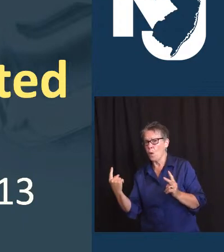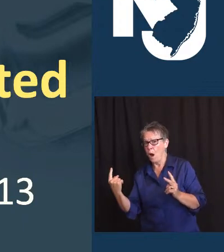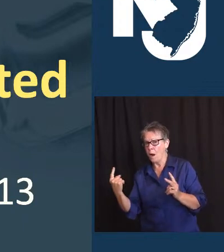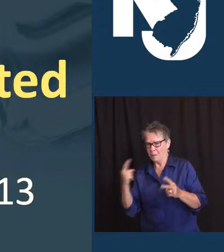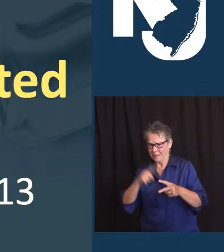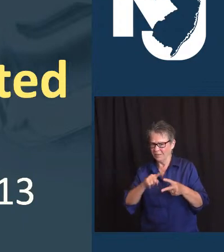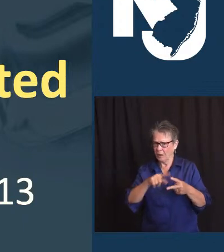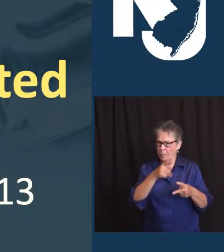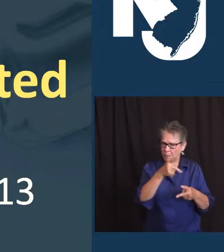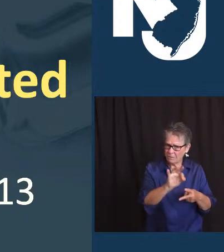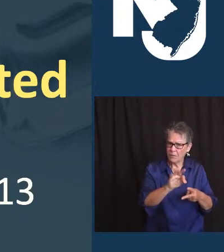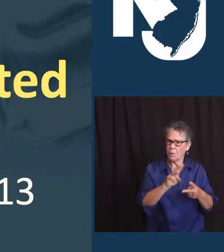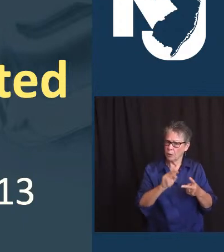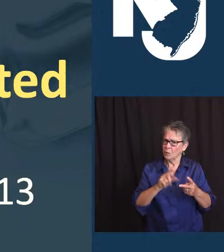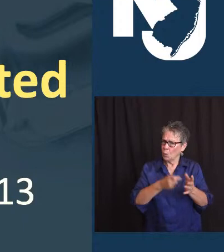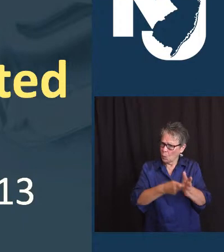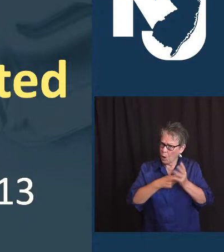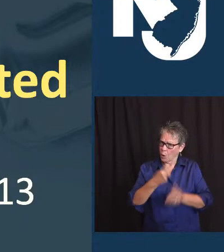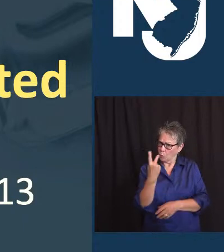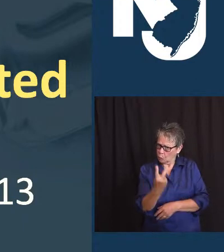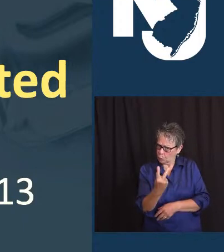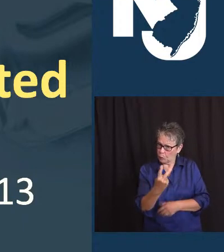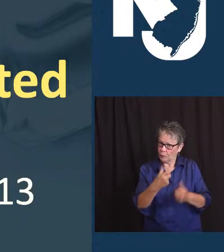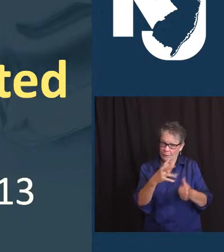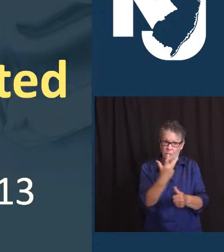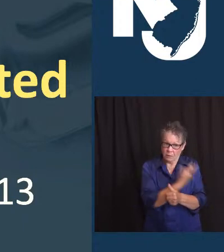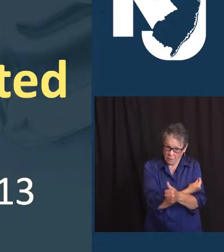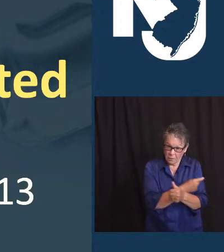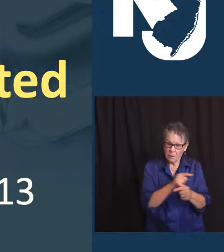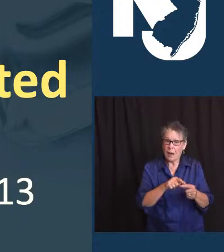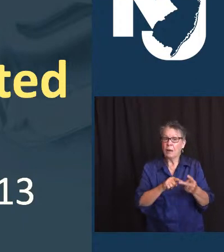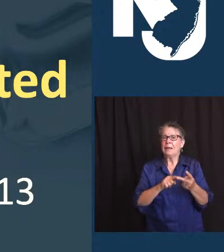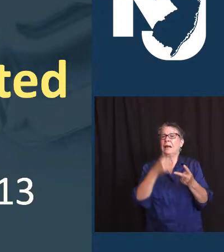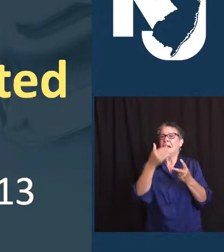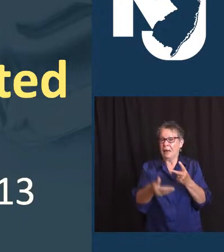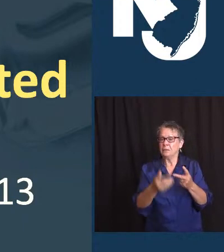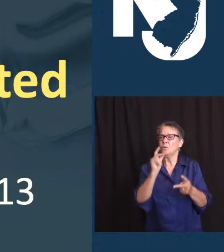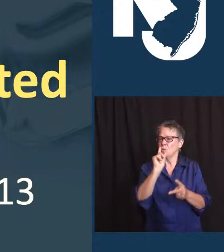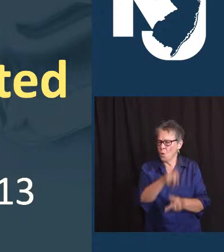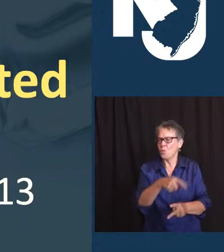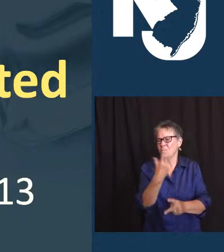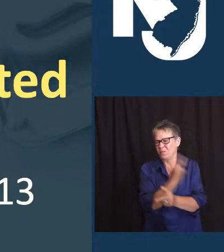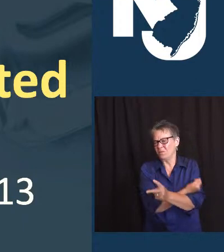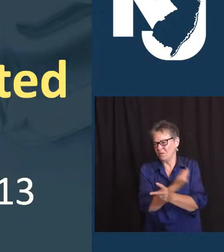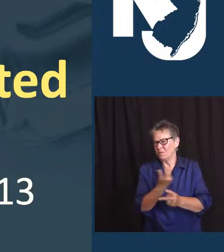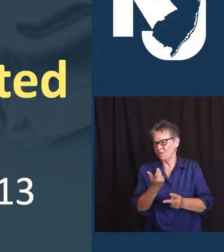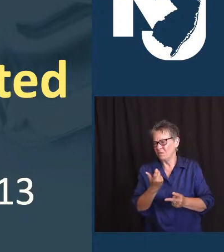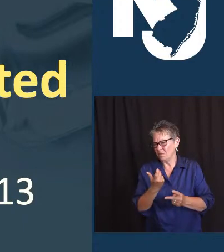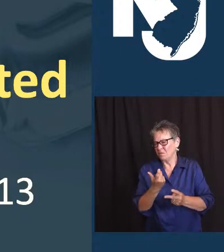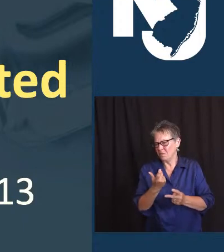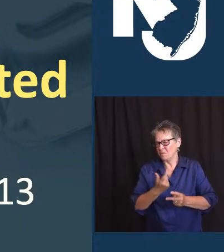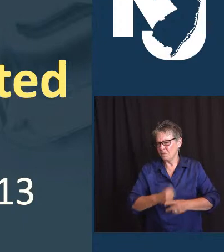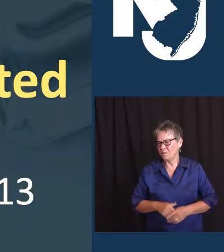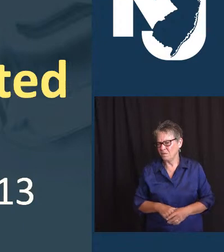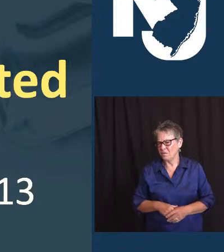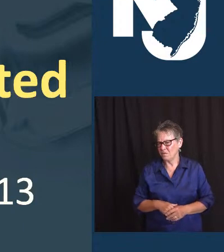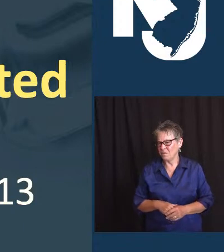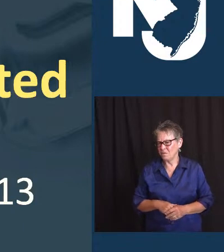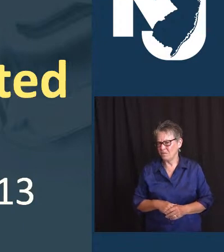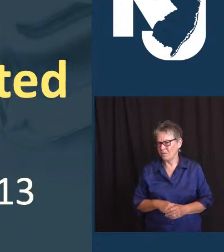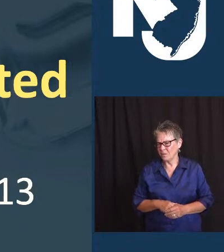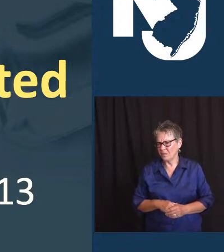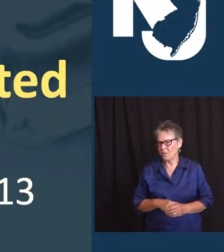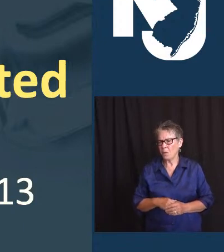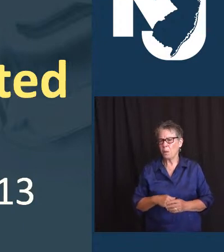protection. When we talk about those 99.9, 99.99, 99.999, those are folks who are fully